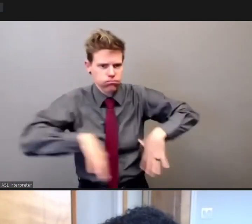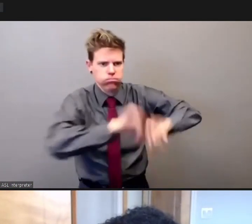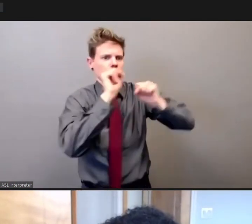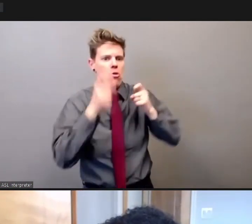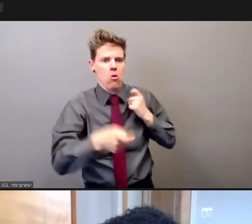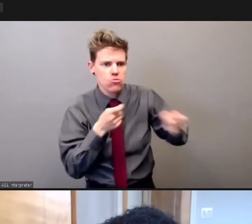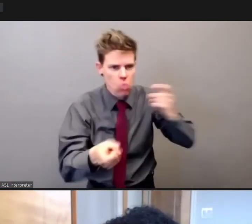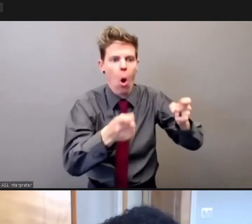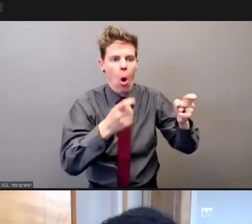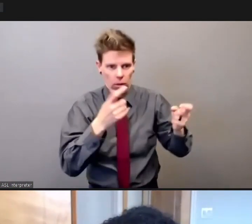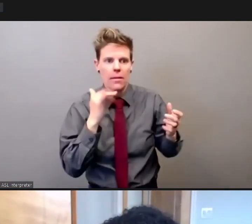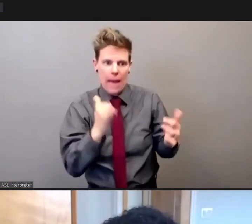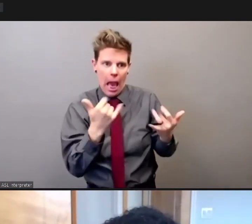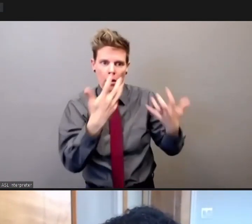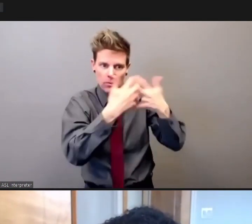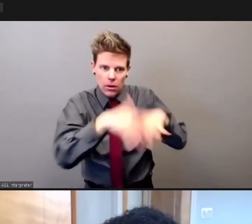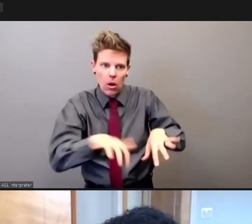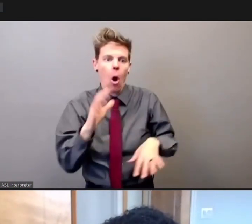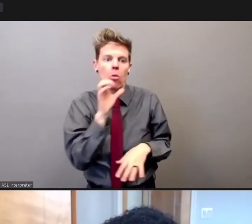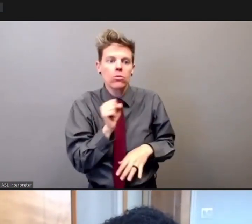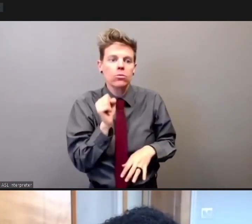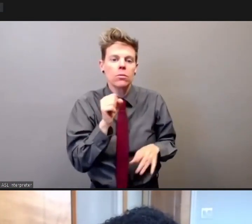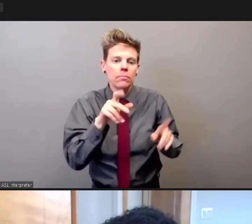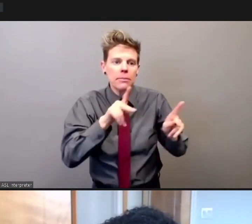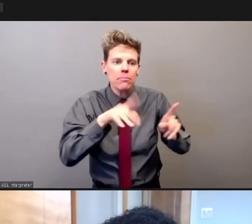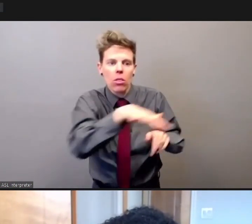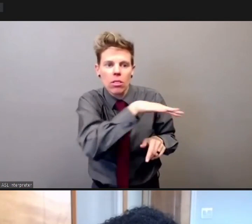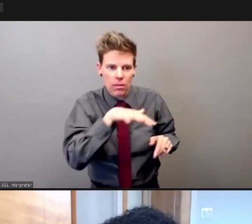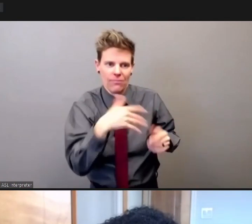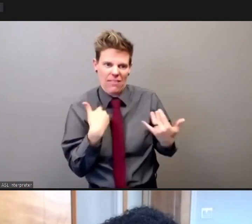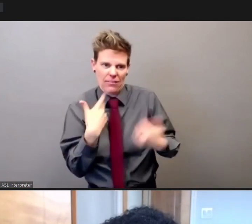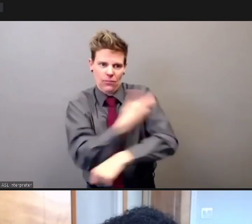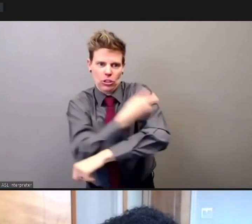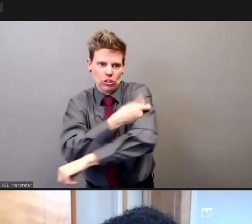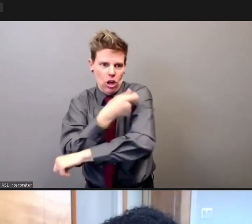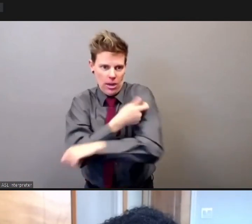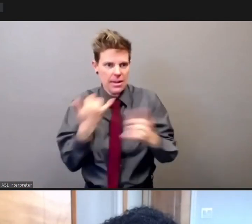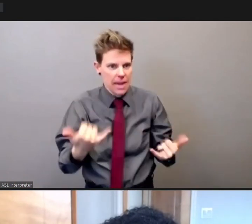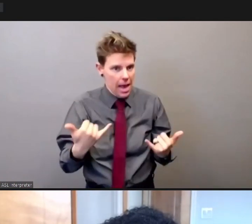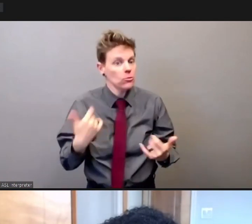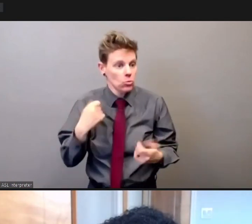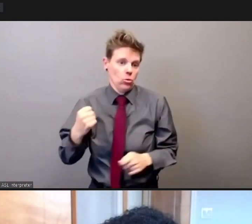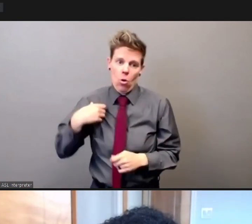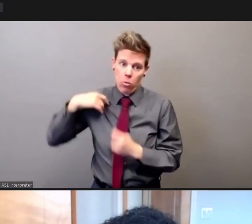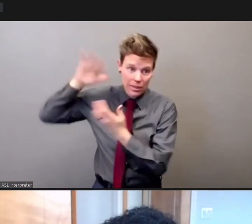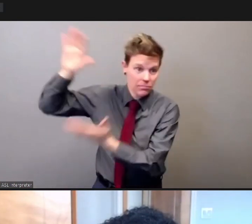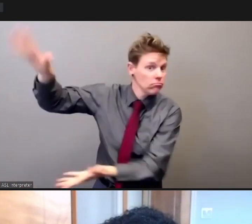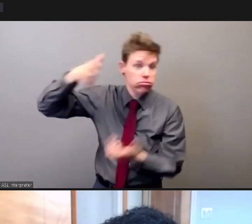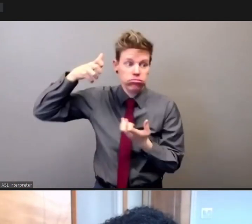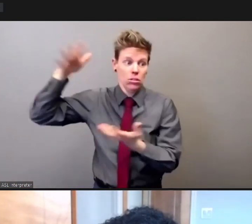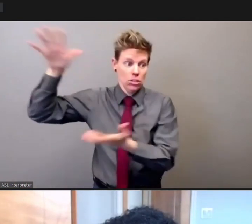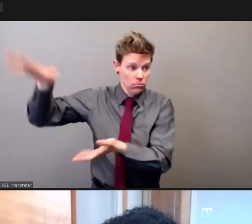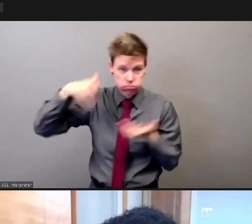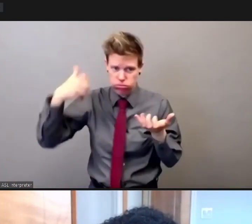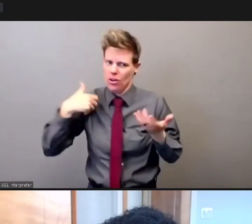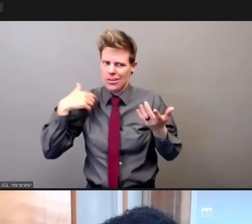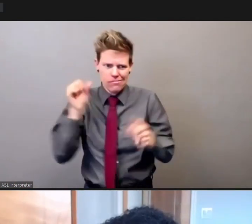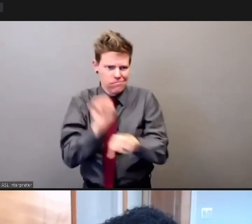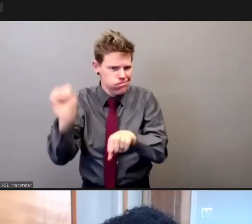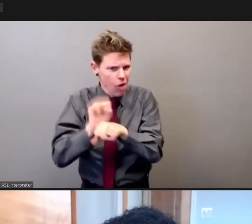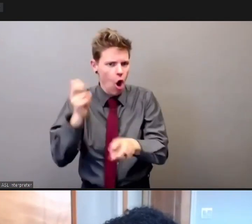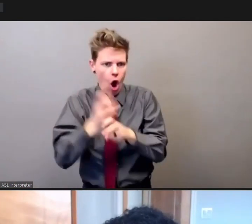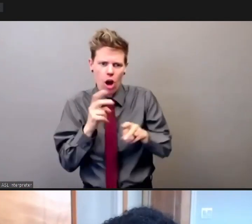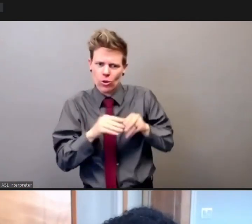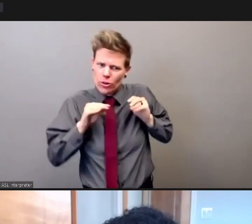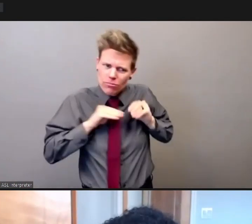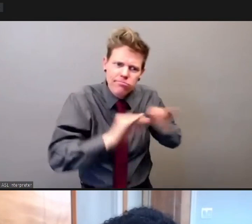more vaccine. If we can get more vaccine, it's going to get everywhere pretty readily. It really is a supply